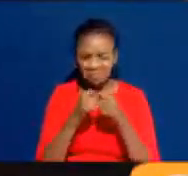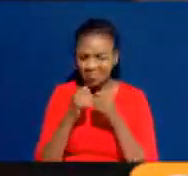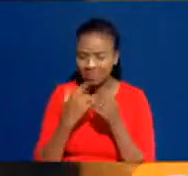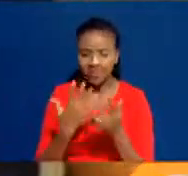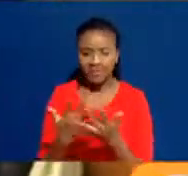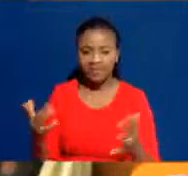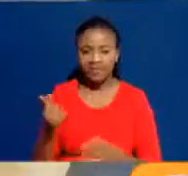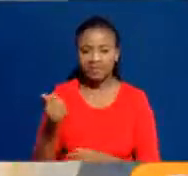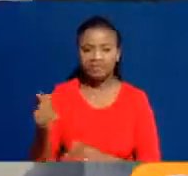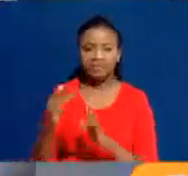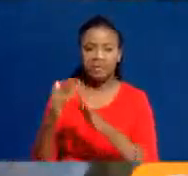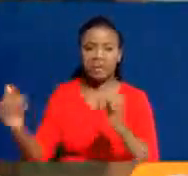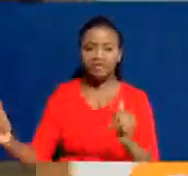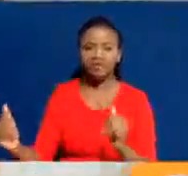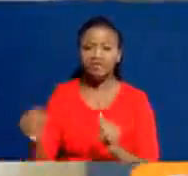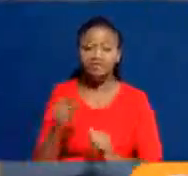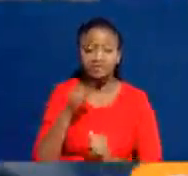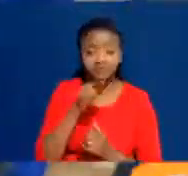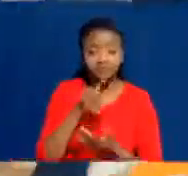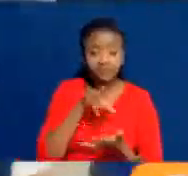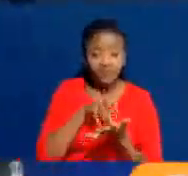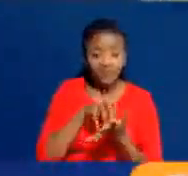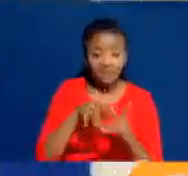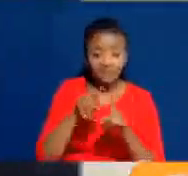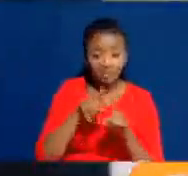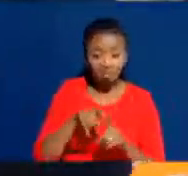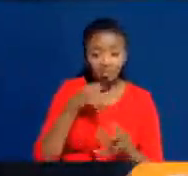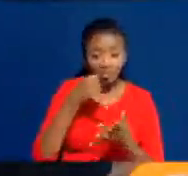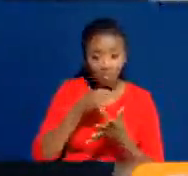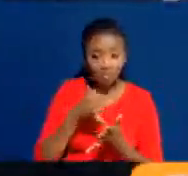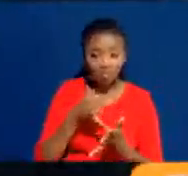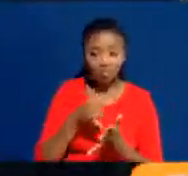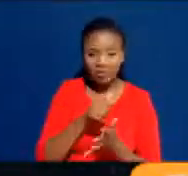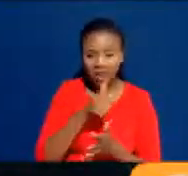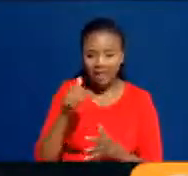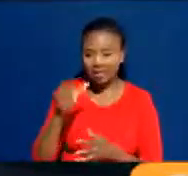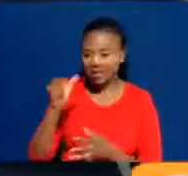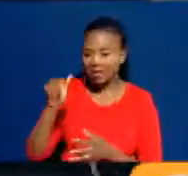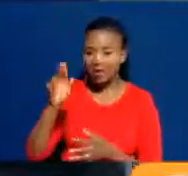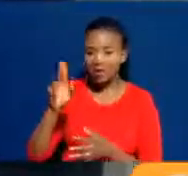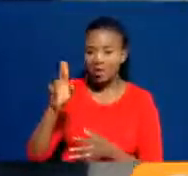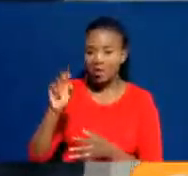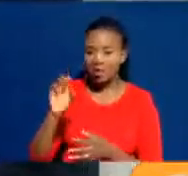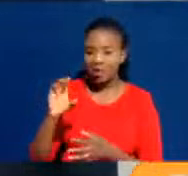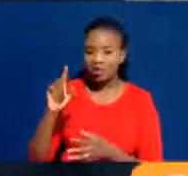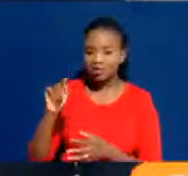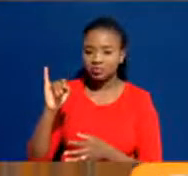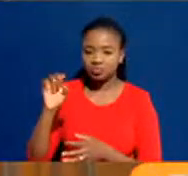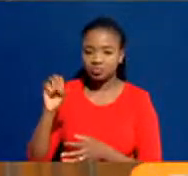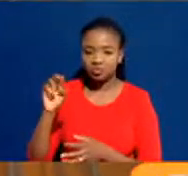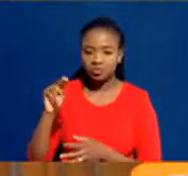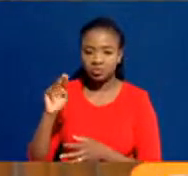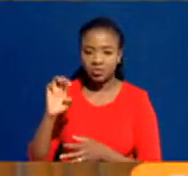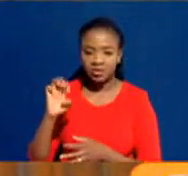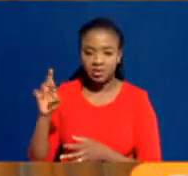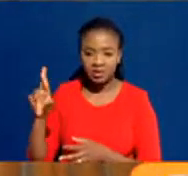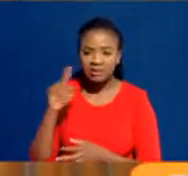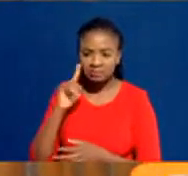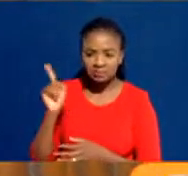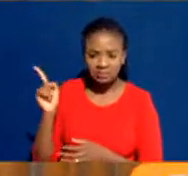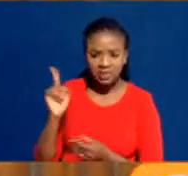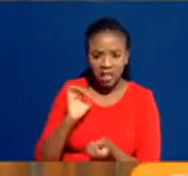property. The case, which also implicates auctioneer Zachary Baraza, who was released on a